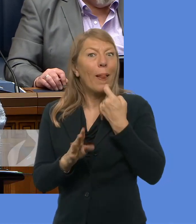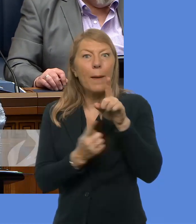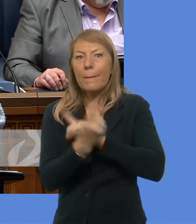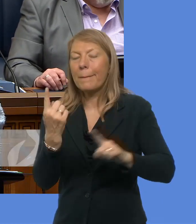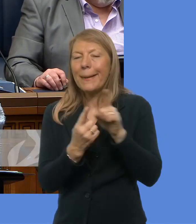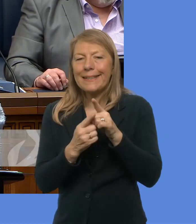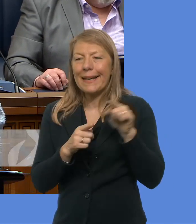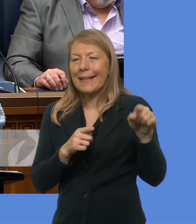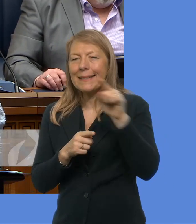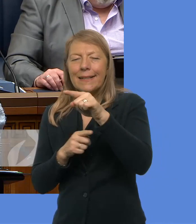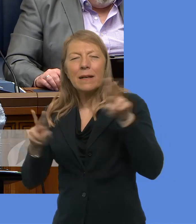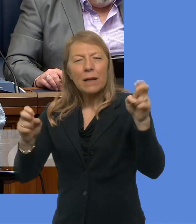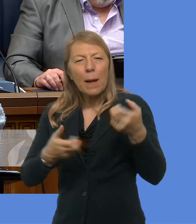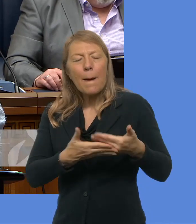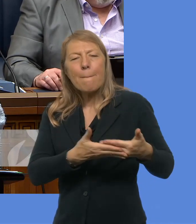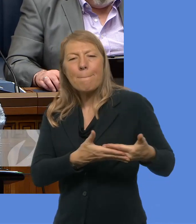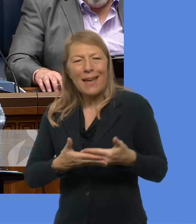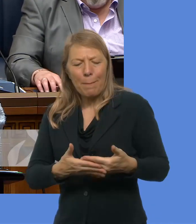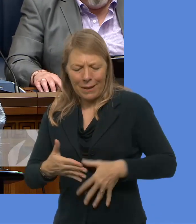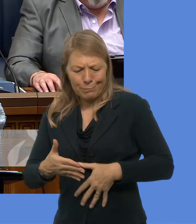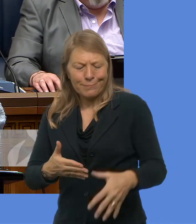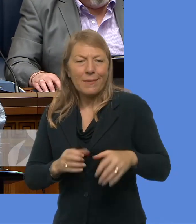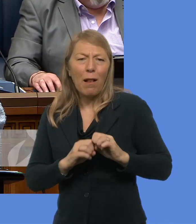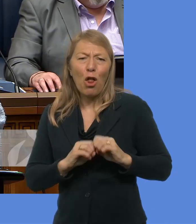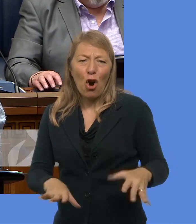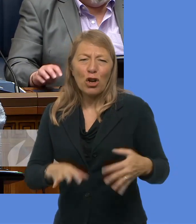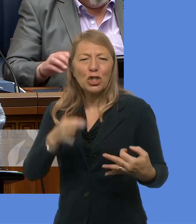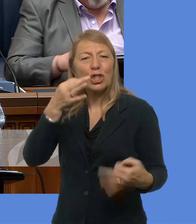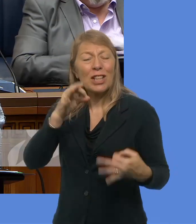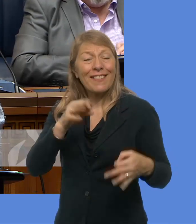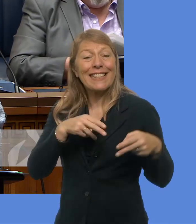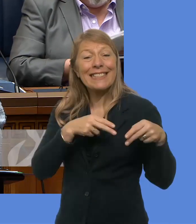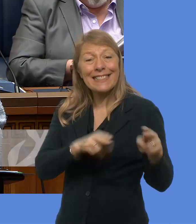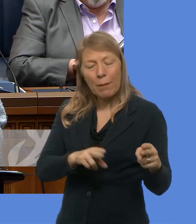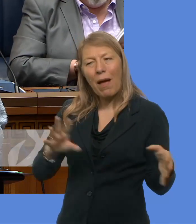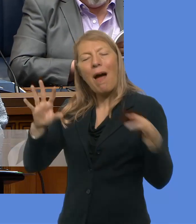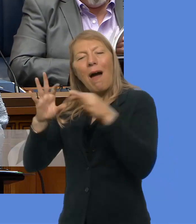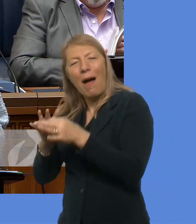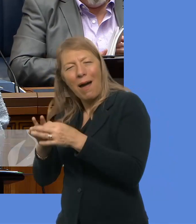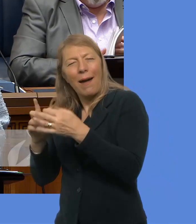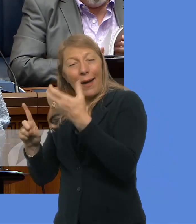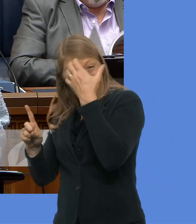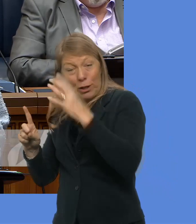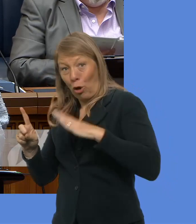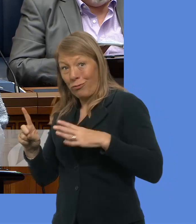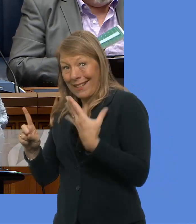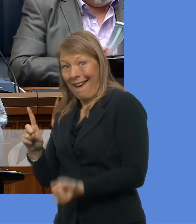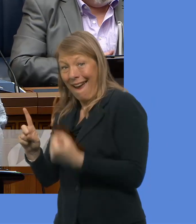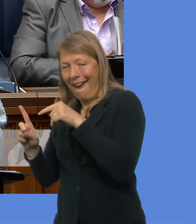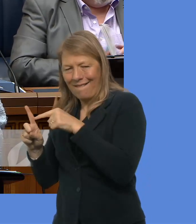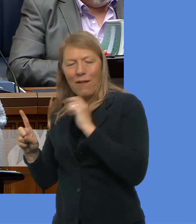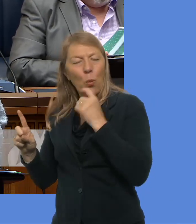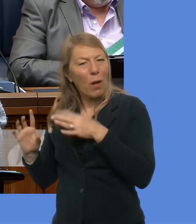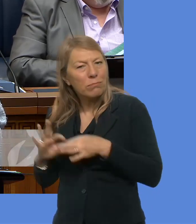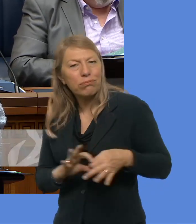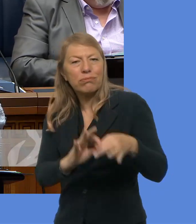Loss Certificate scheme from the Department of Health and Social Care in England in mid-May. This ongoing engagement will provide important